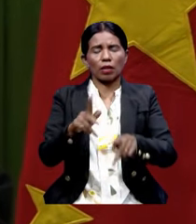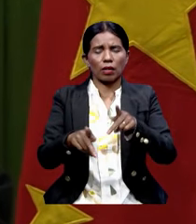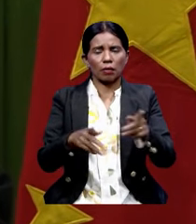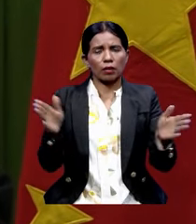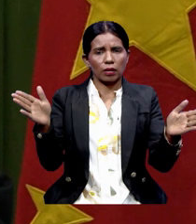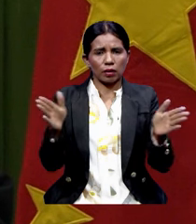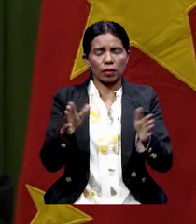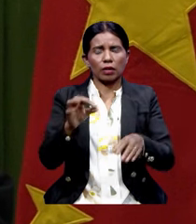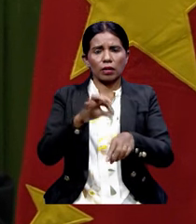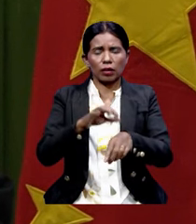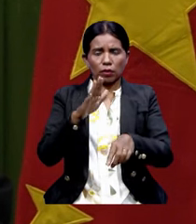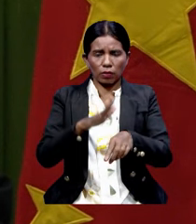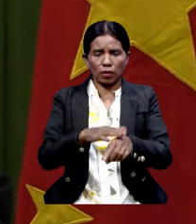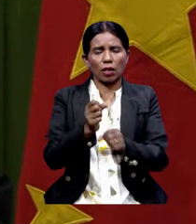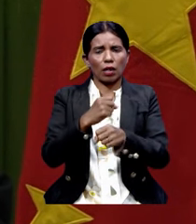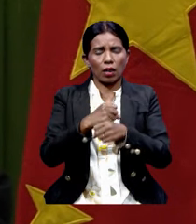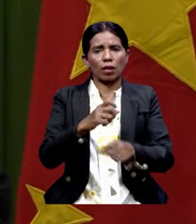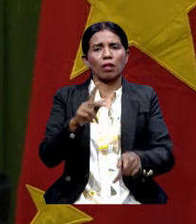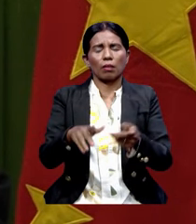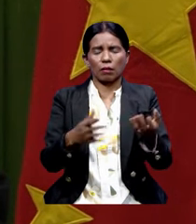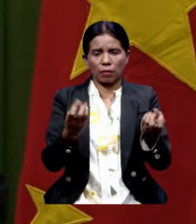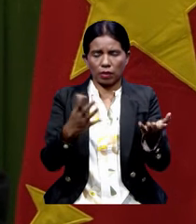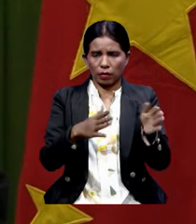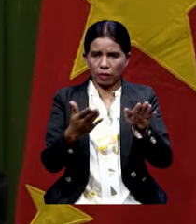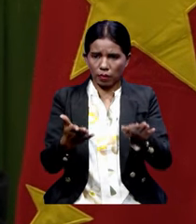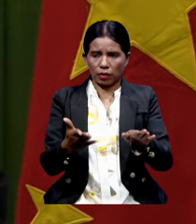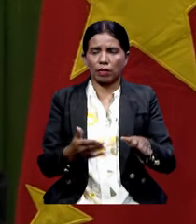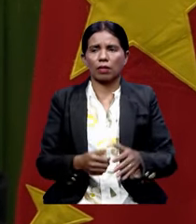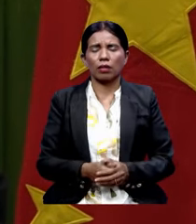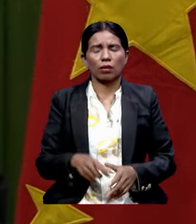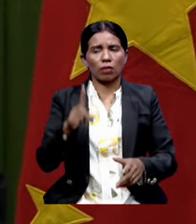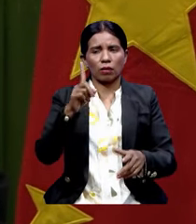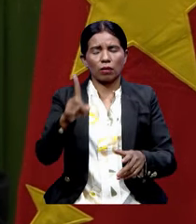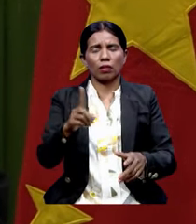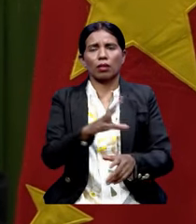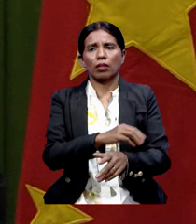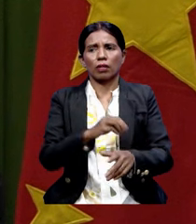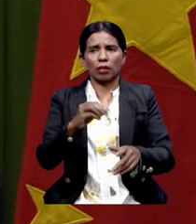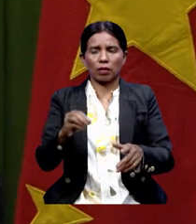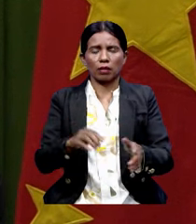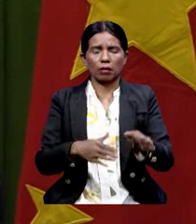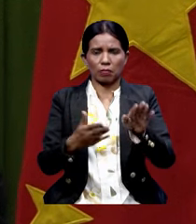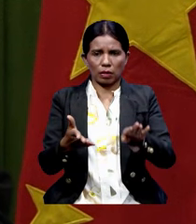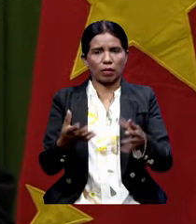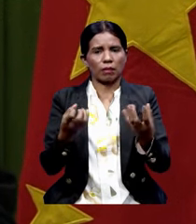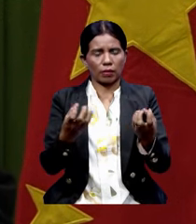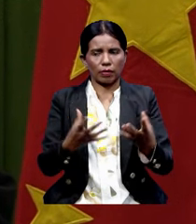smallest, but it is also one of the most deadly.